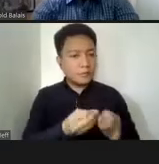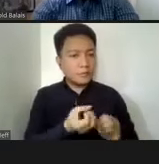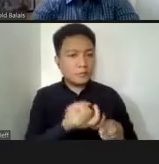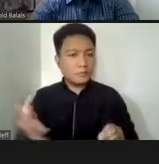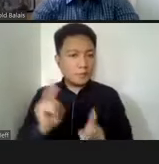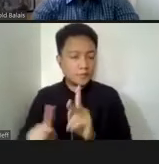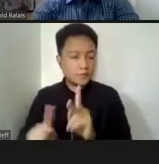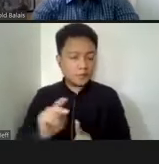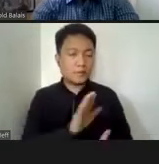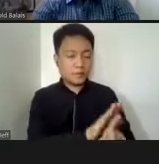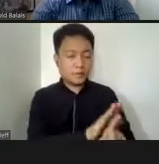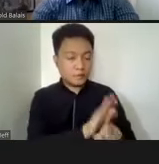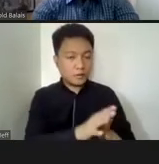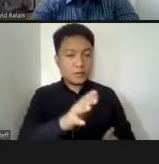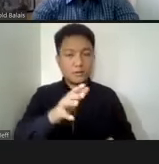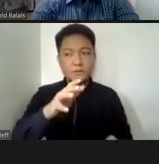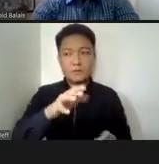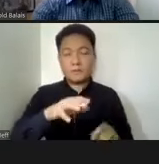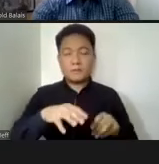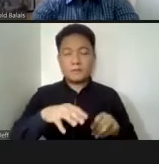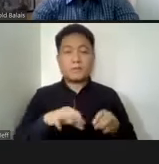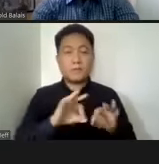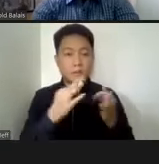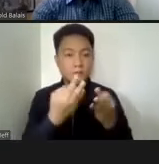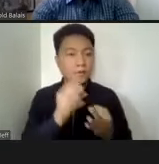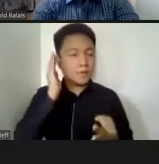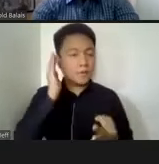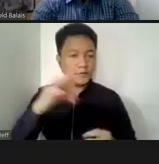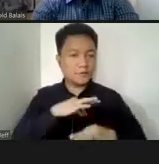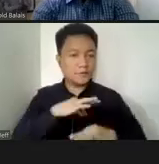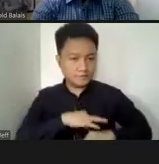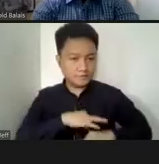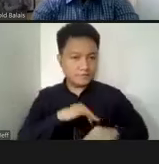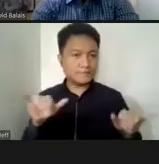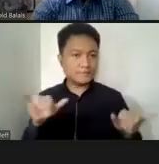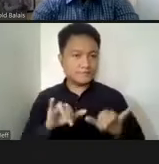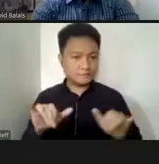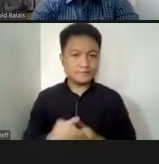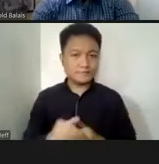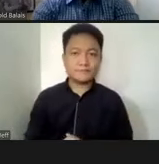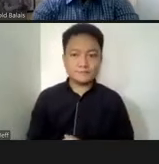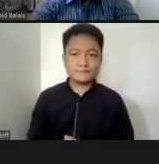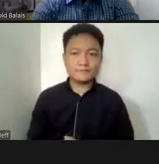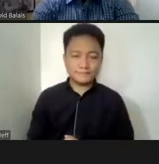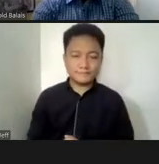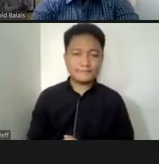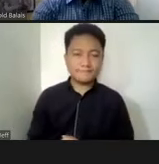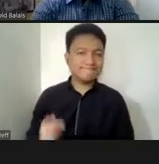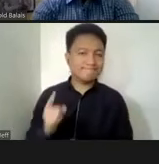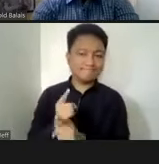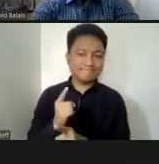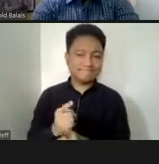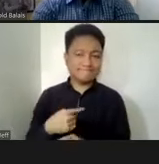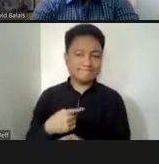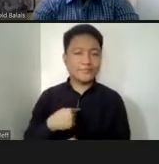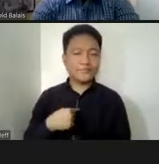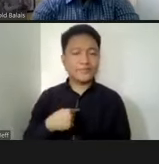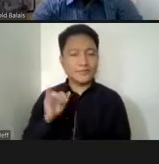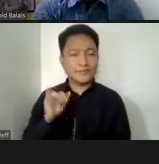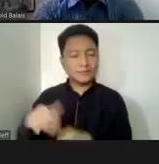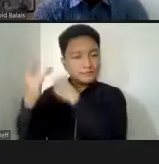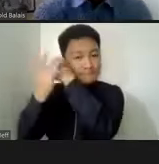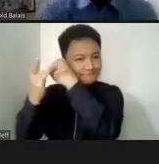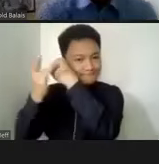Very well said. I never forgot that, yeah. That's very wise words. Thank you so much, Mikey Kawanko Jaworski.